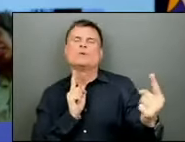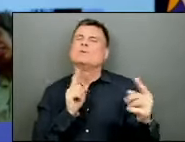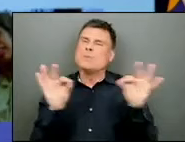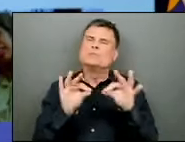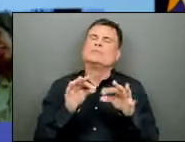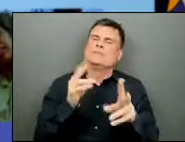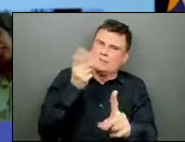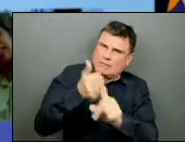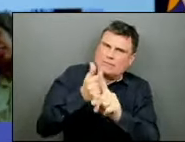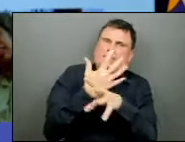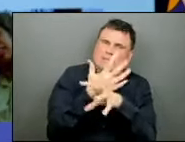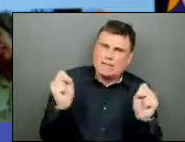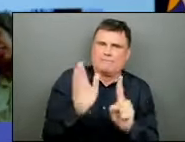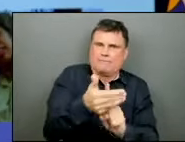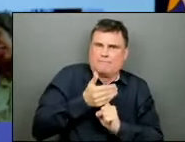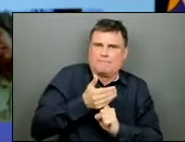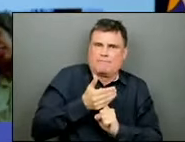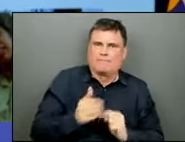this. Tanya, do you have a follow-up?